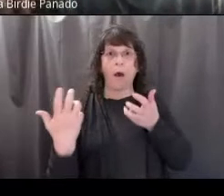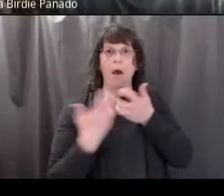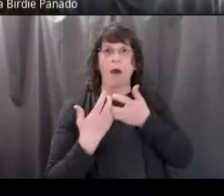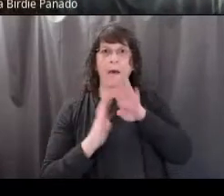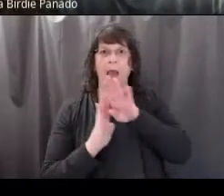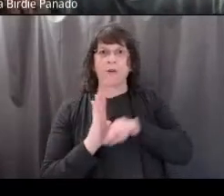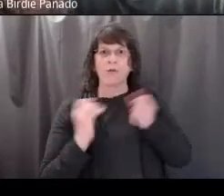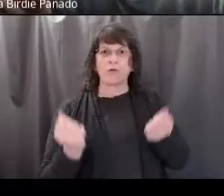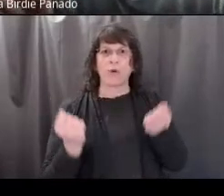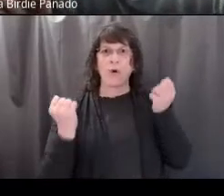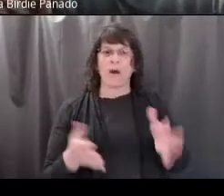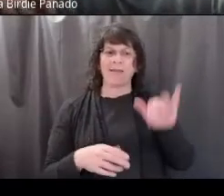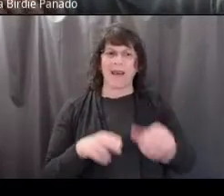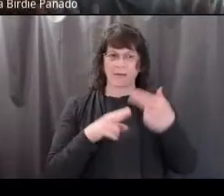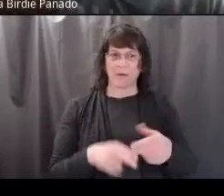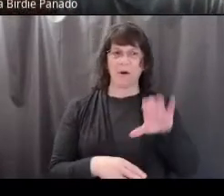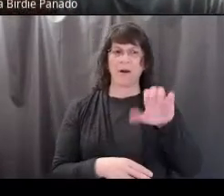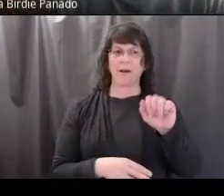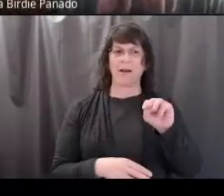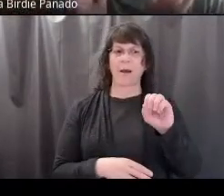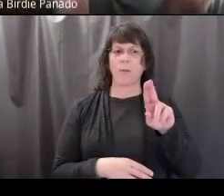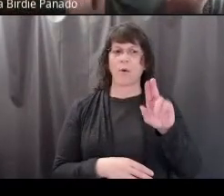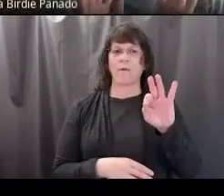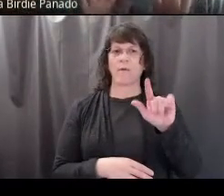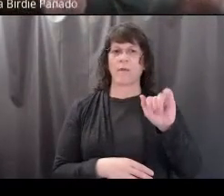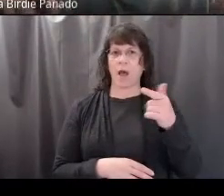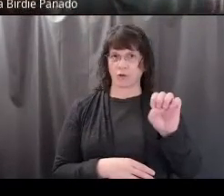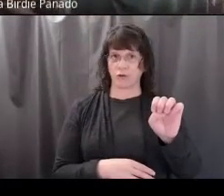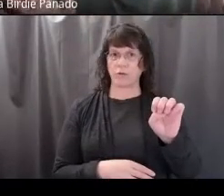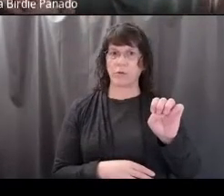so much with this tree. And I know